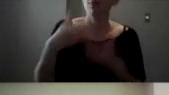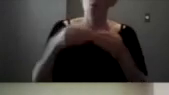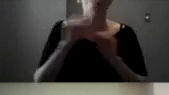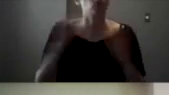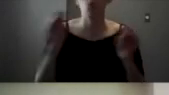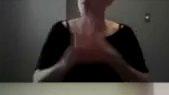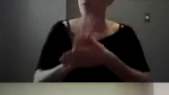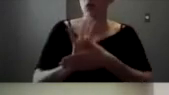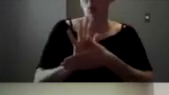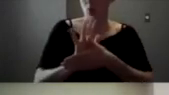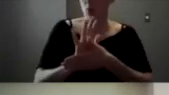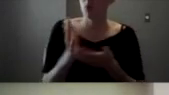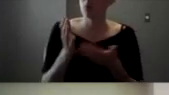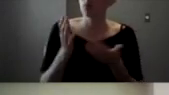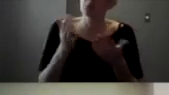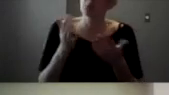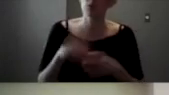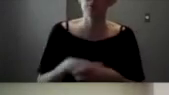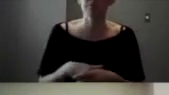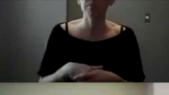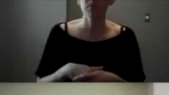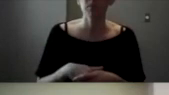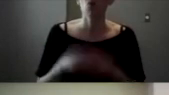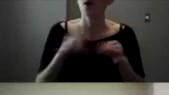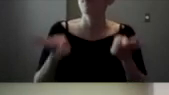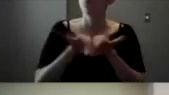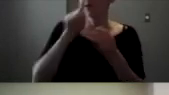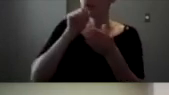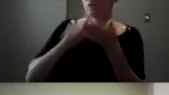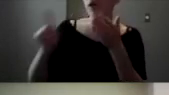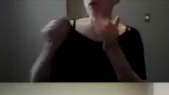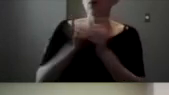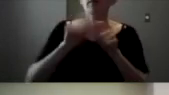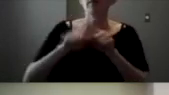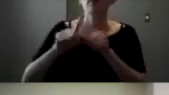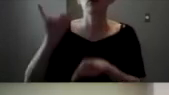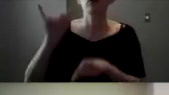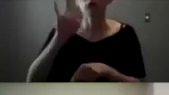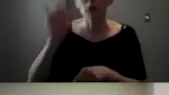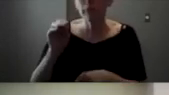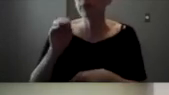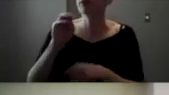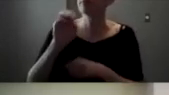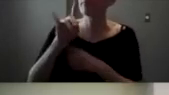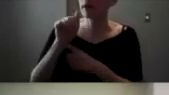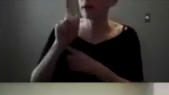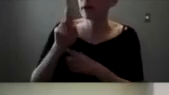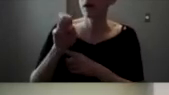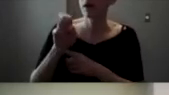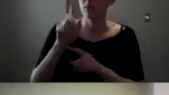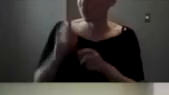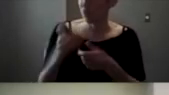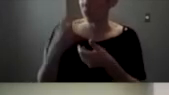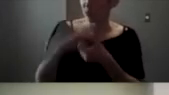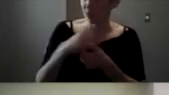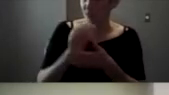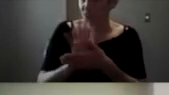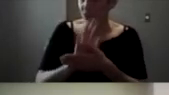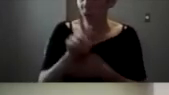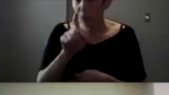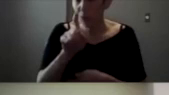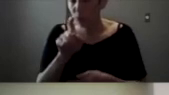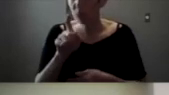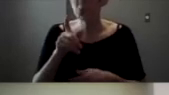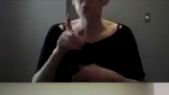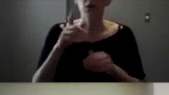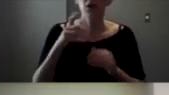necessarily having the video component. So be sure to check with your various payers about whether or not the video capability is expected or not when you